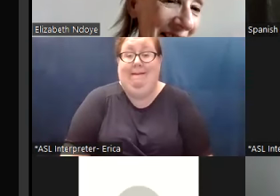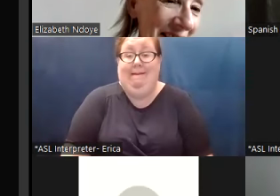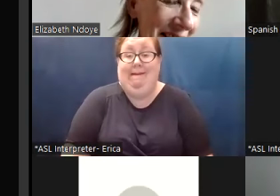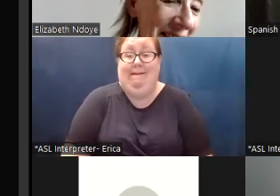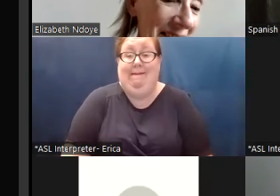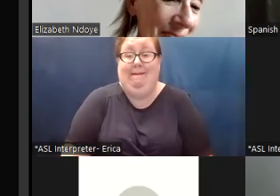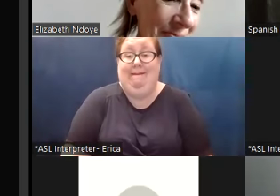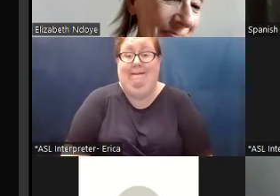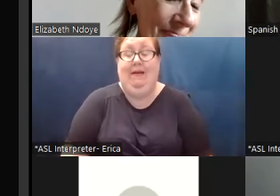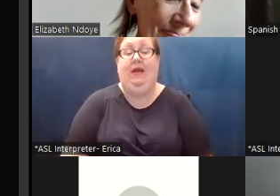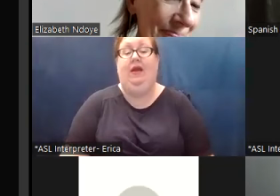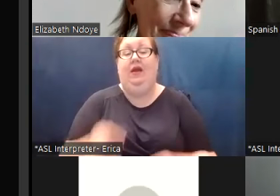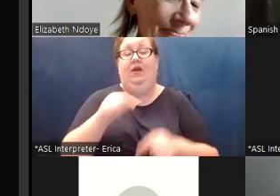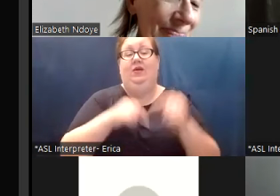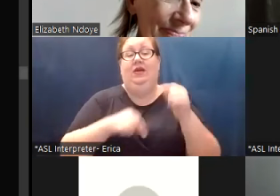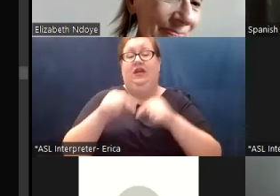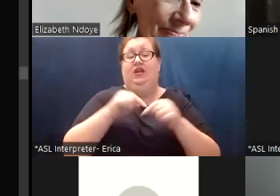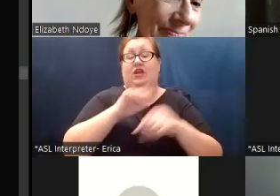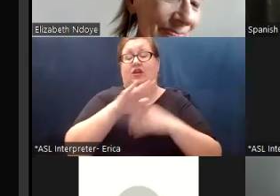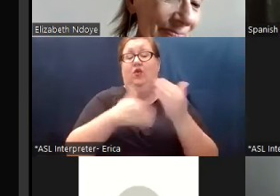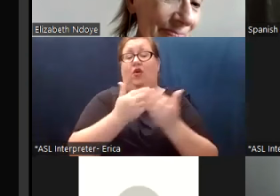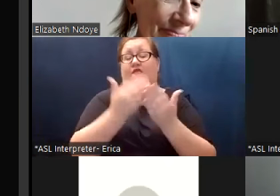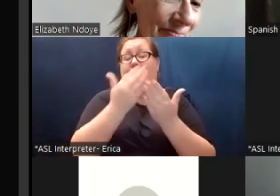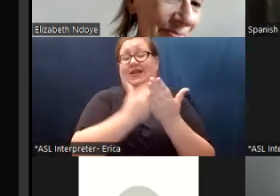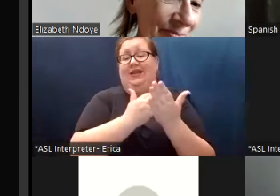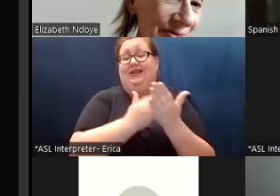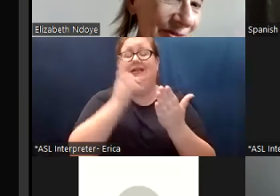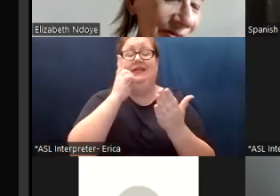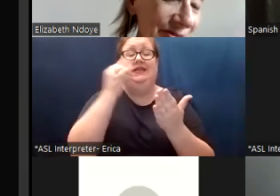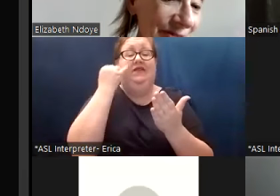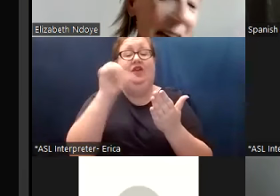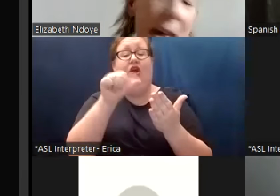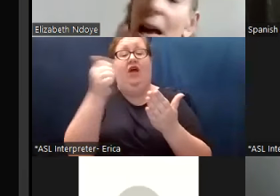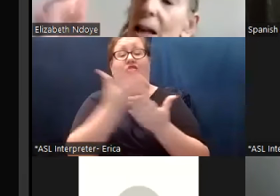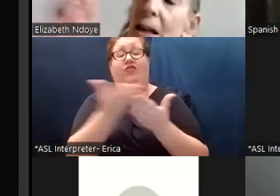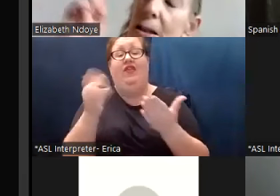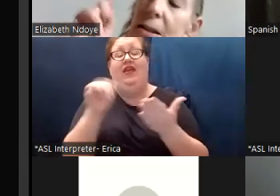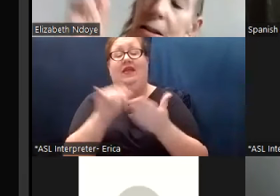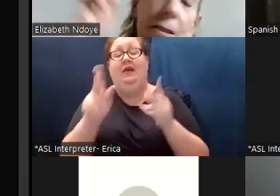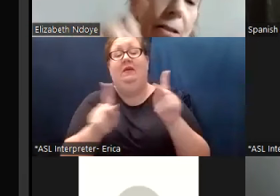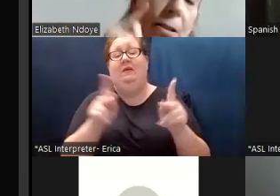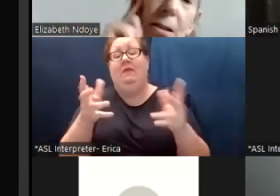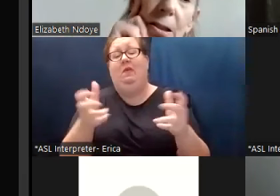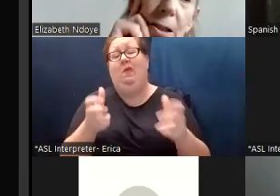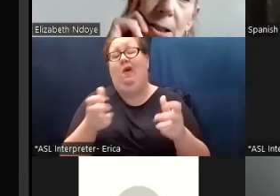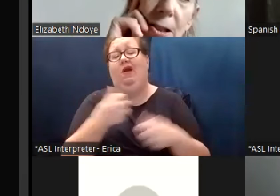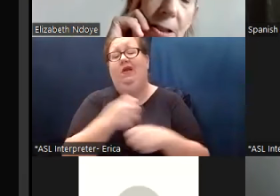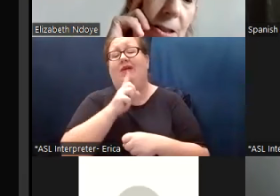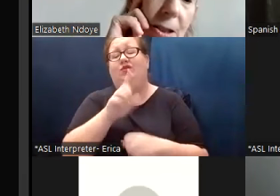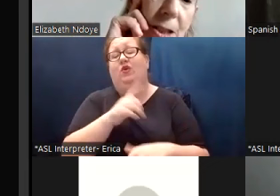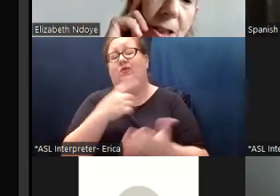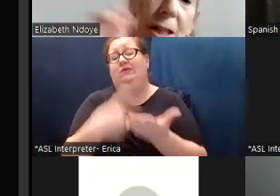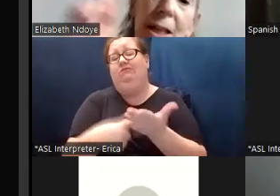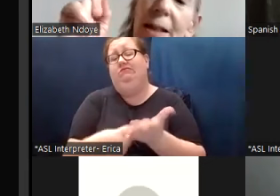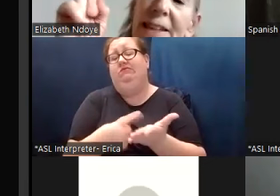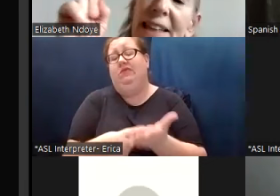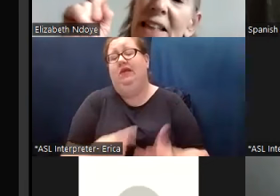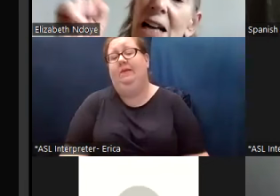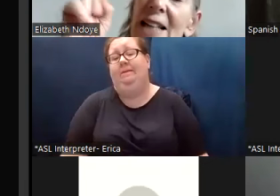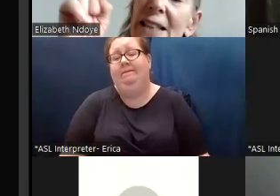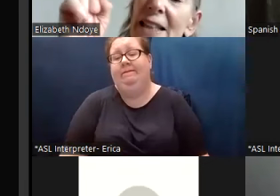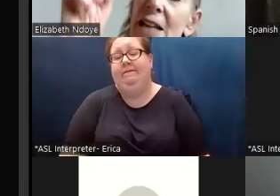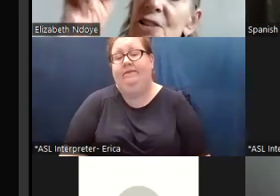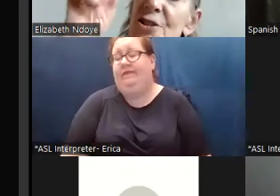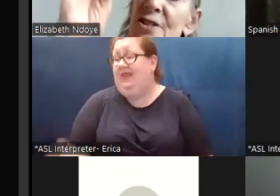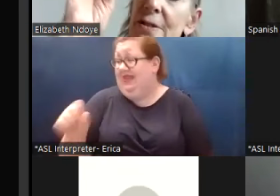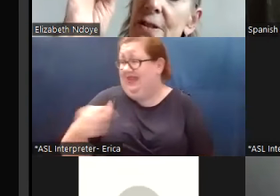Maybe I'll go back to sort of like our overall list and just see if there's other things that people want to make sure that we touch on. Can